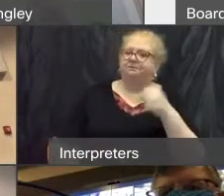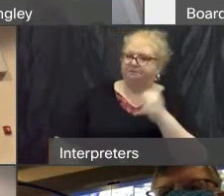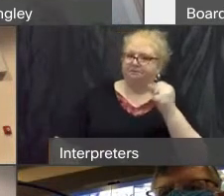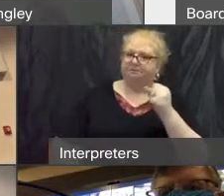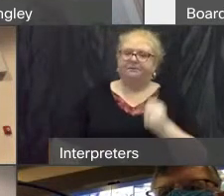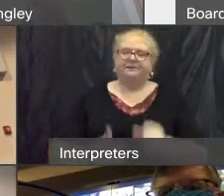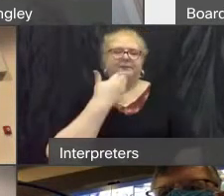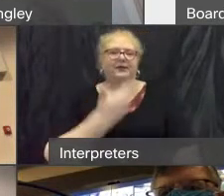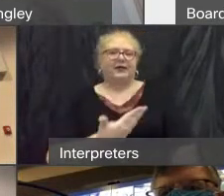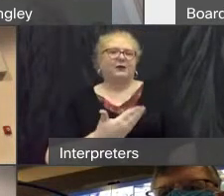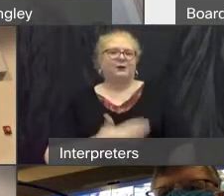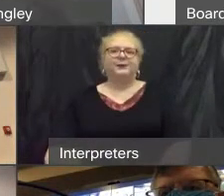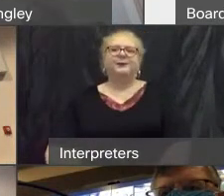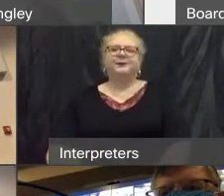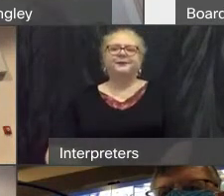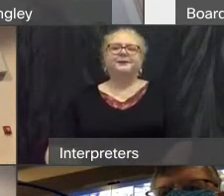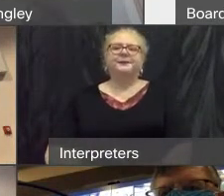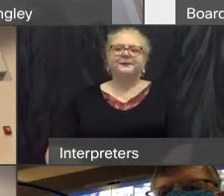Thank you.